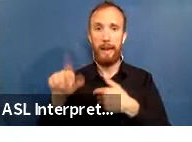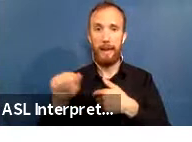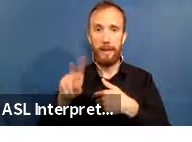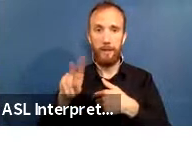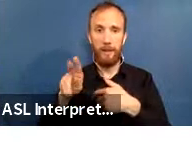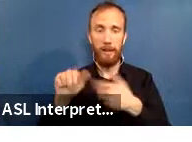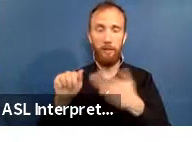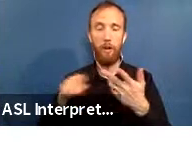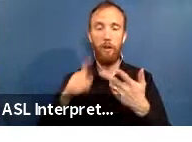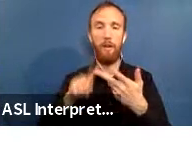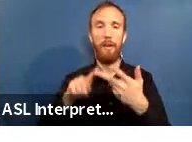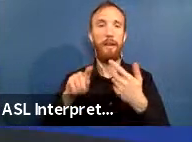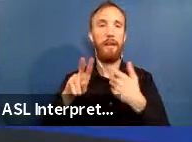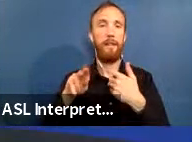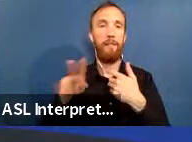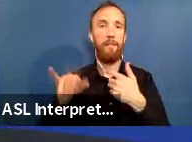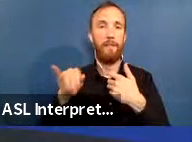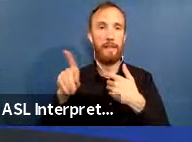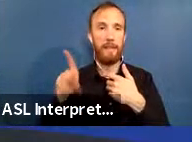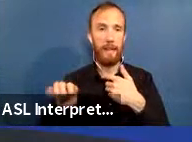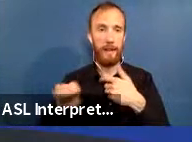information. Ivan?